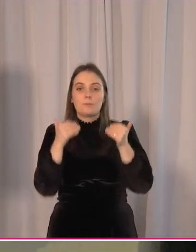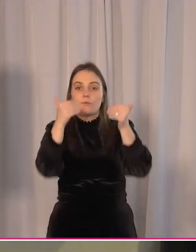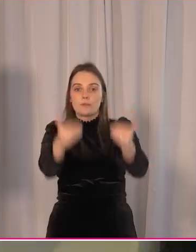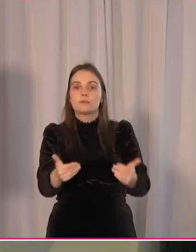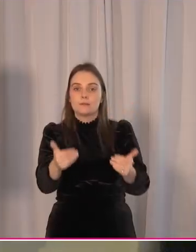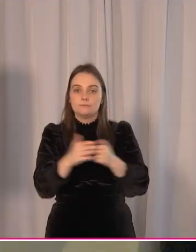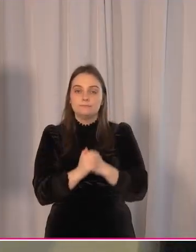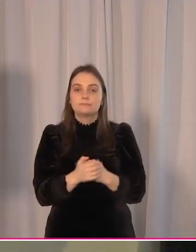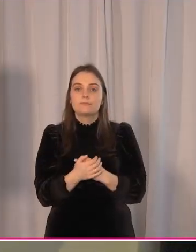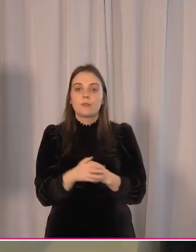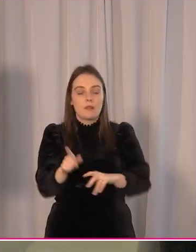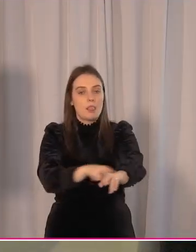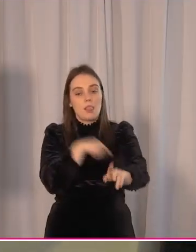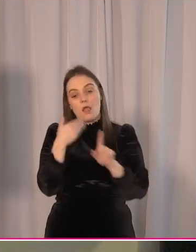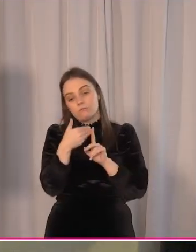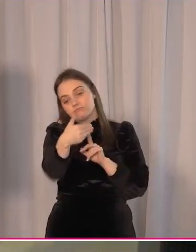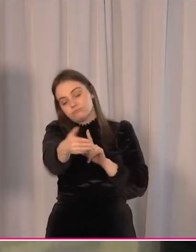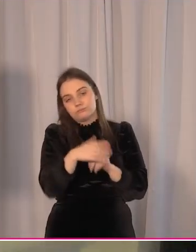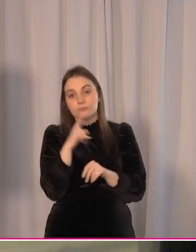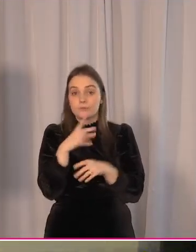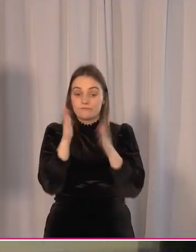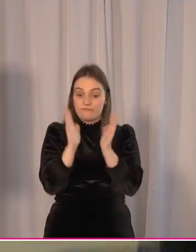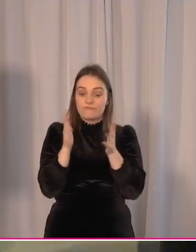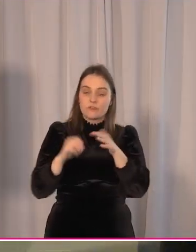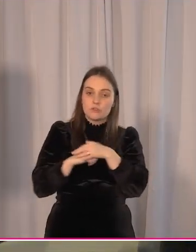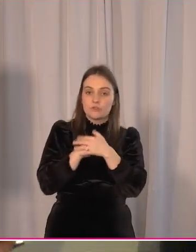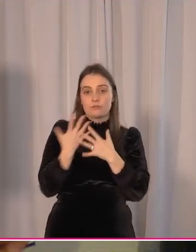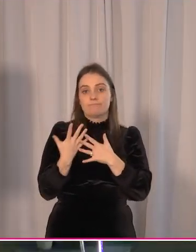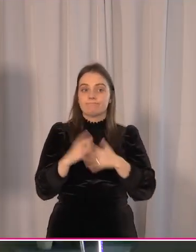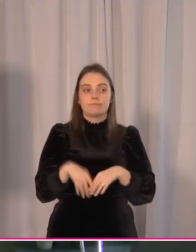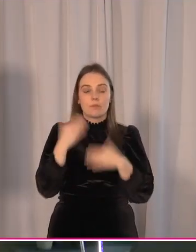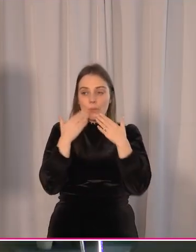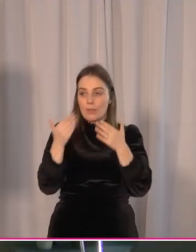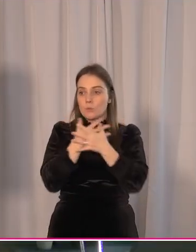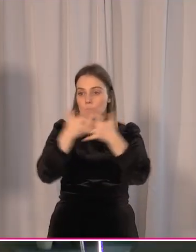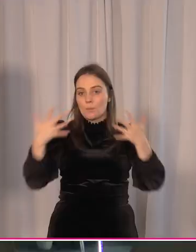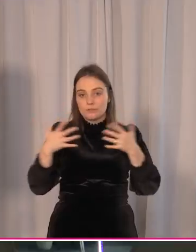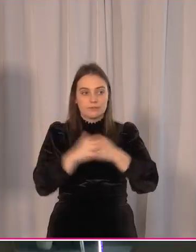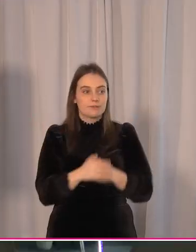We have a long way to go, but we have made progress. So thank you very much. Thank you.